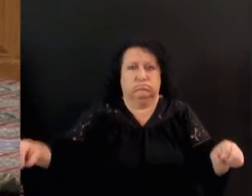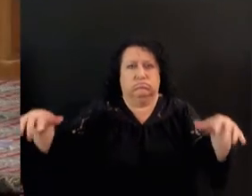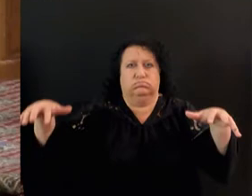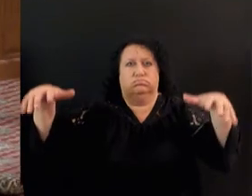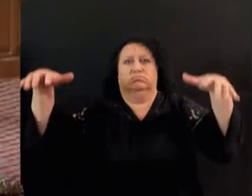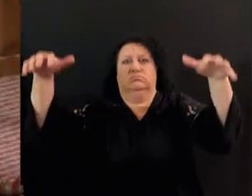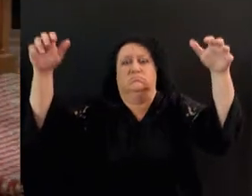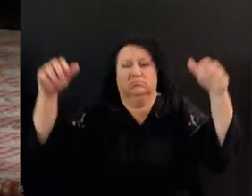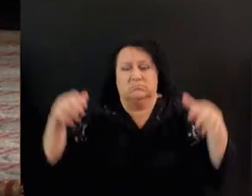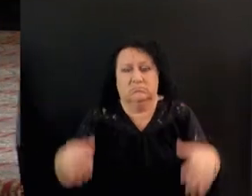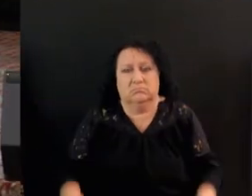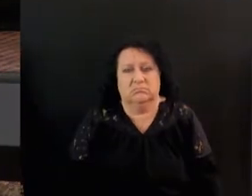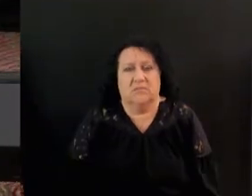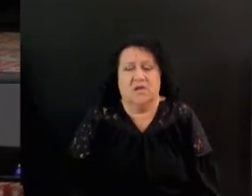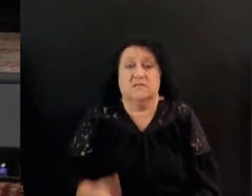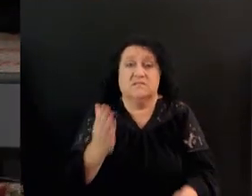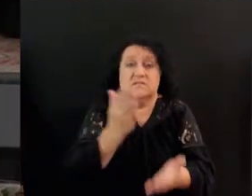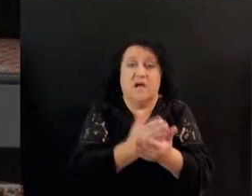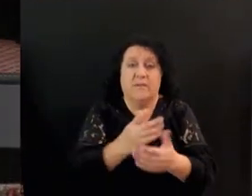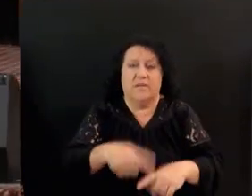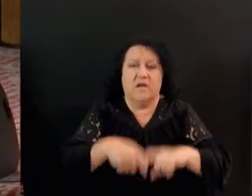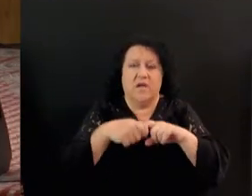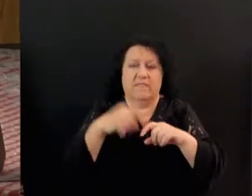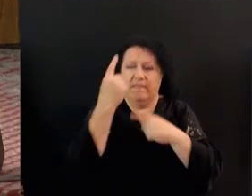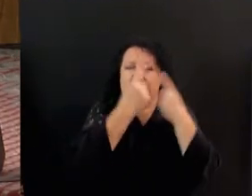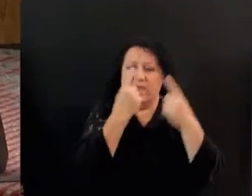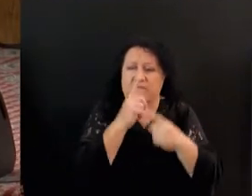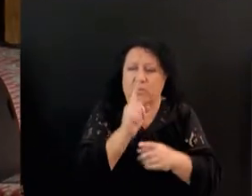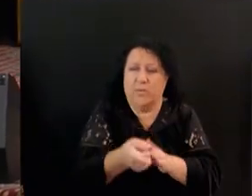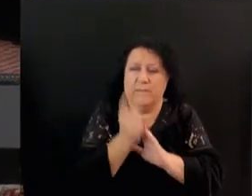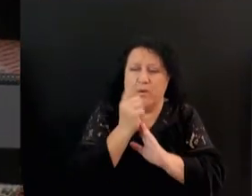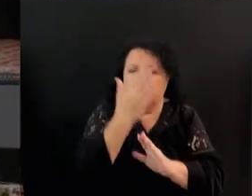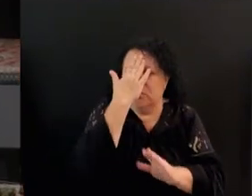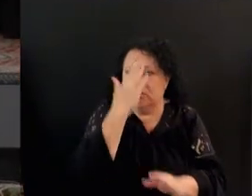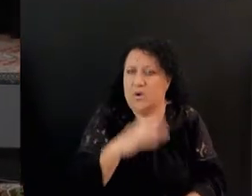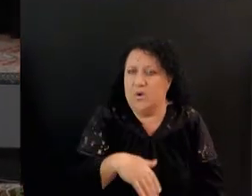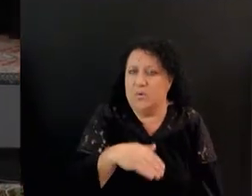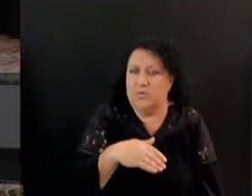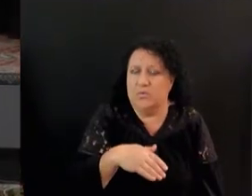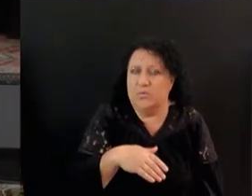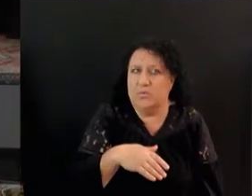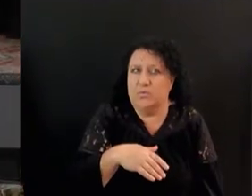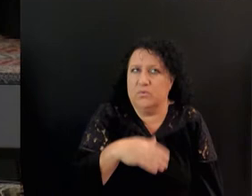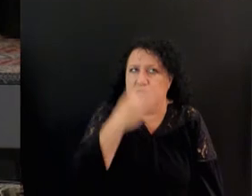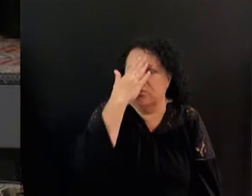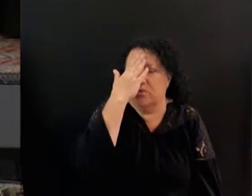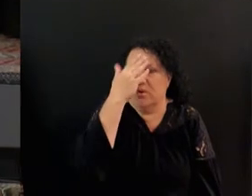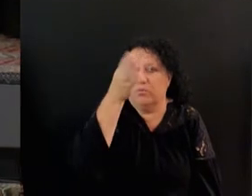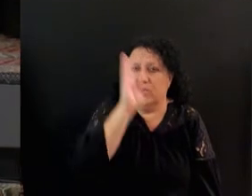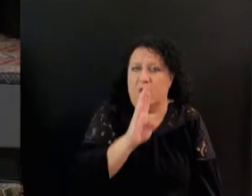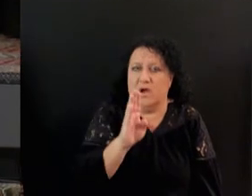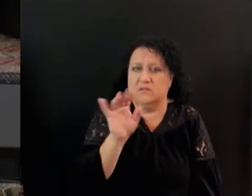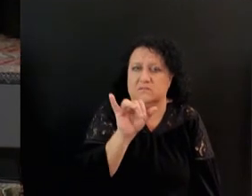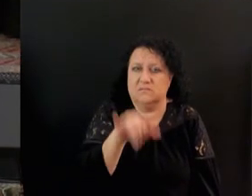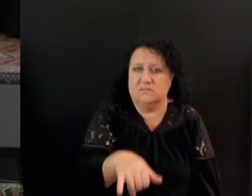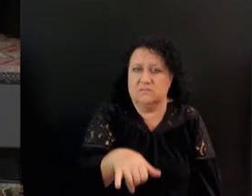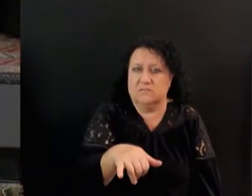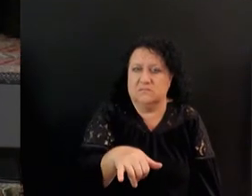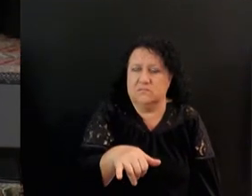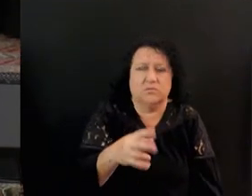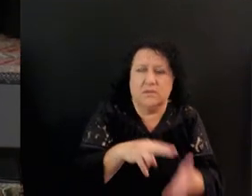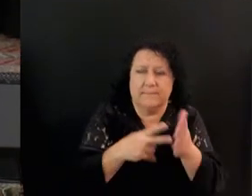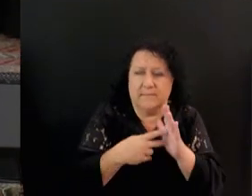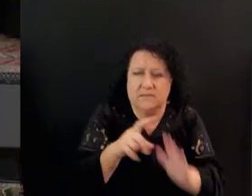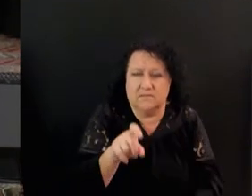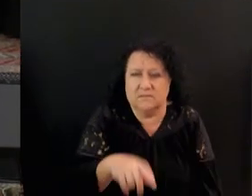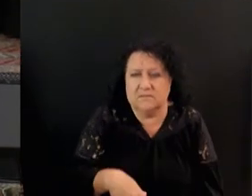Stop and think for a moment what it means to know God in this way. He is the good shepherd, but he